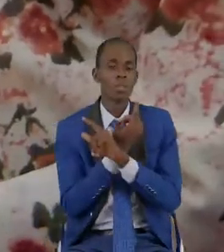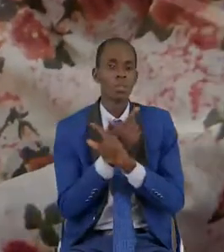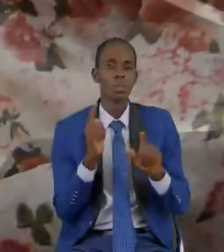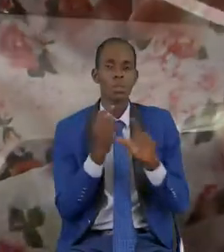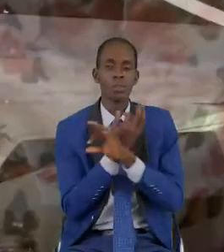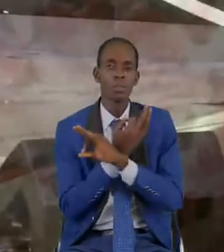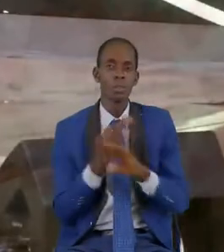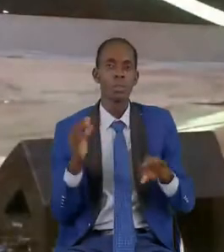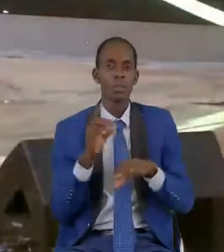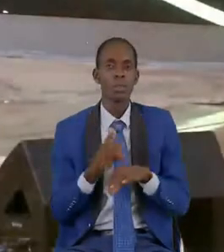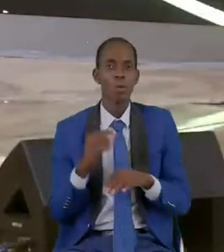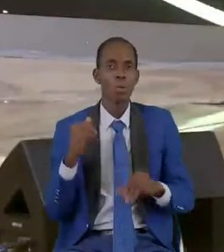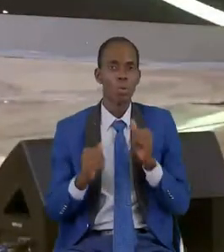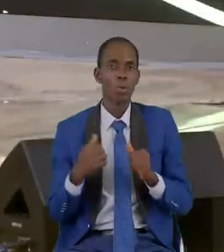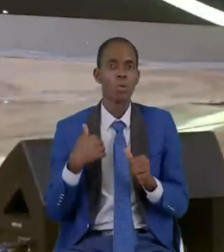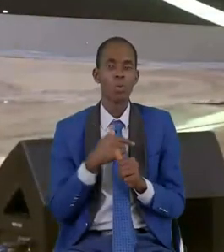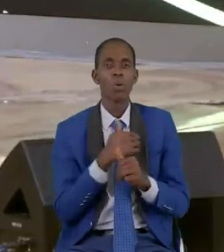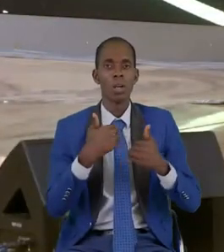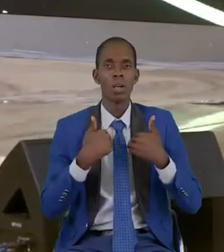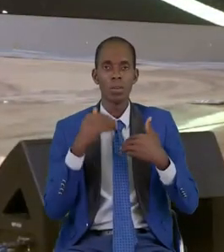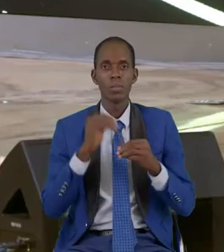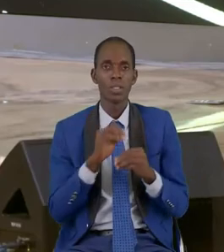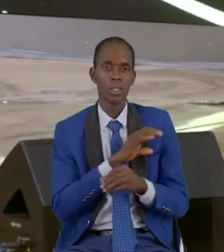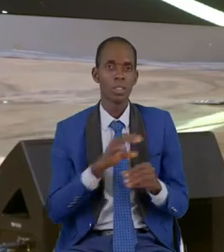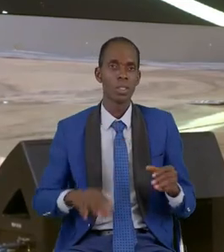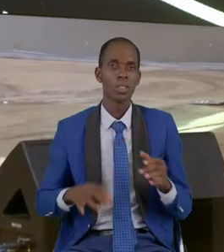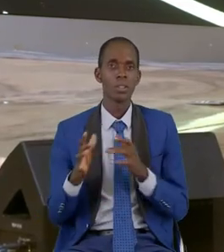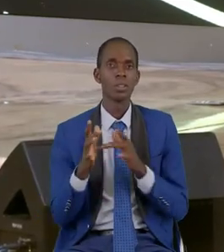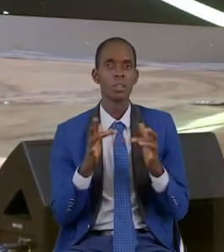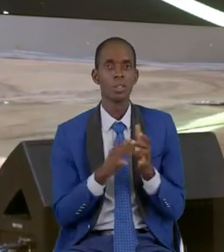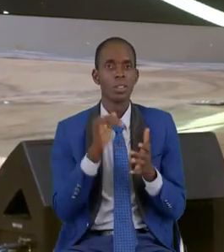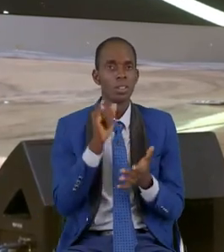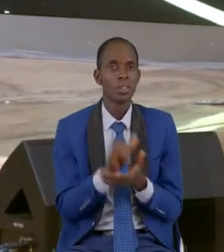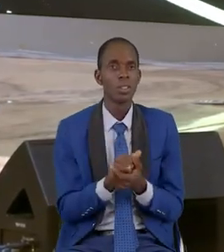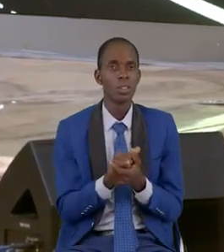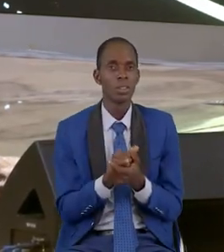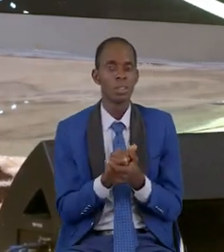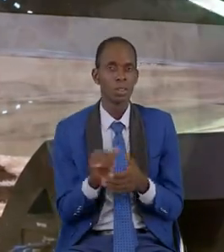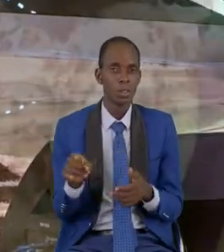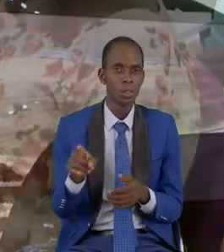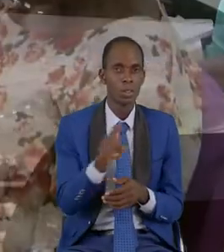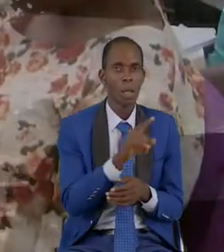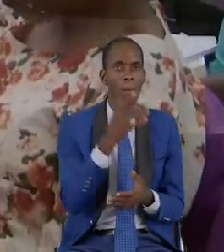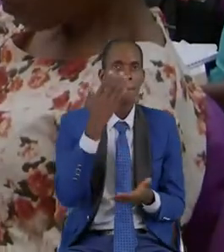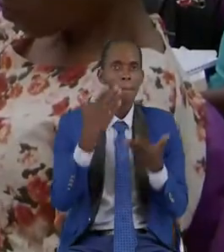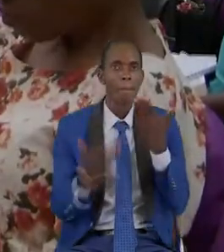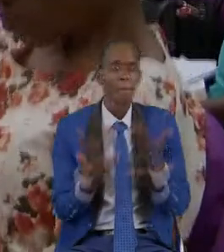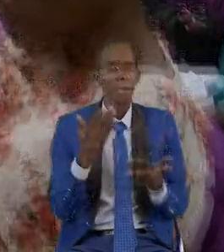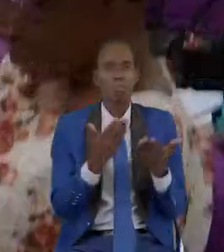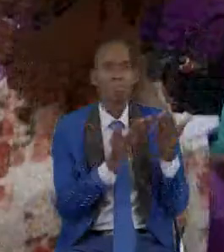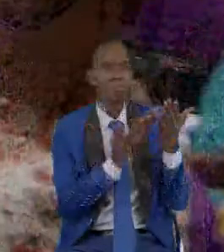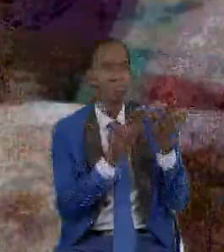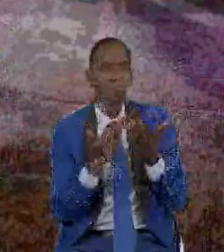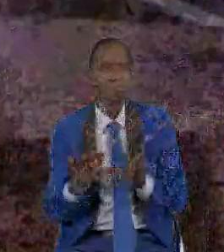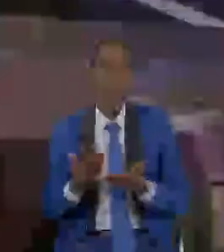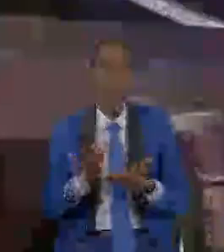which we have in Christ Jesus, that they might bring us